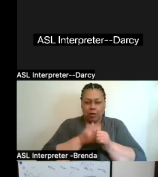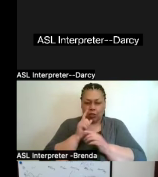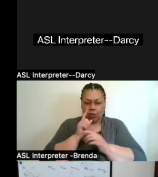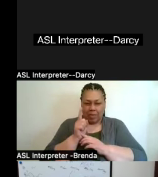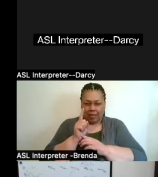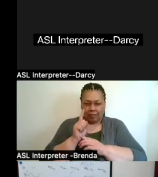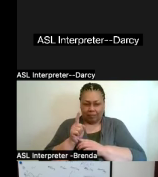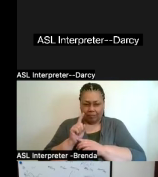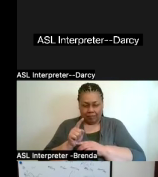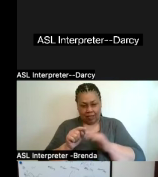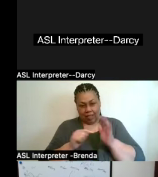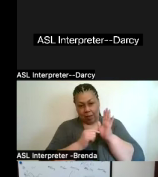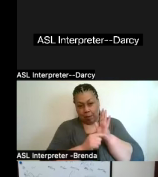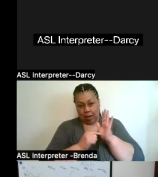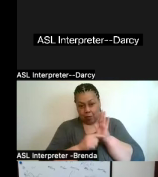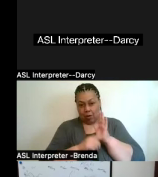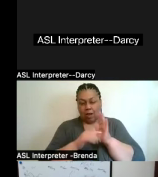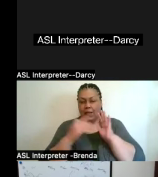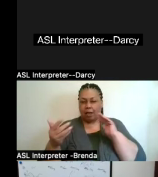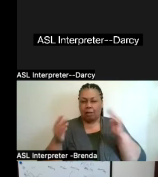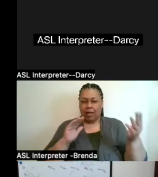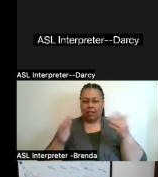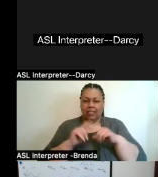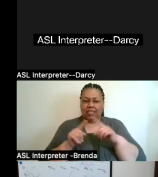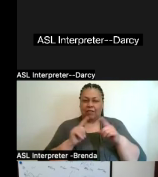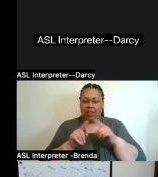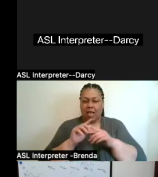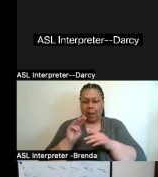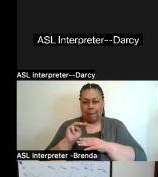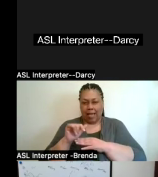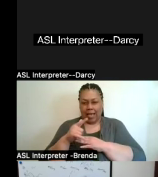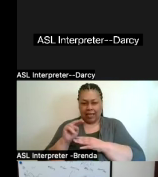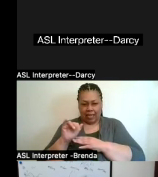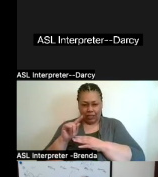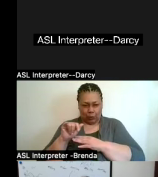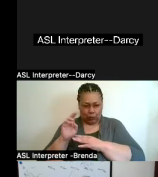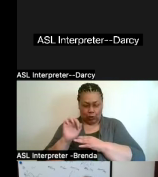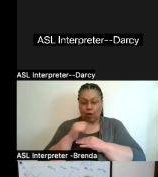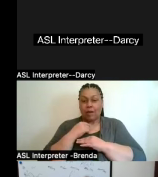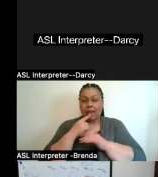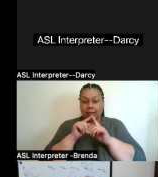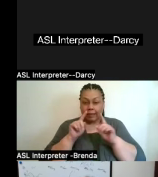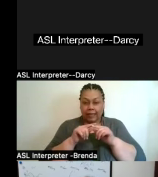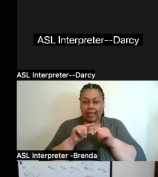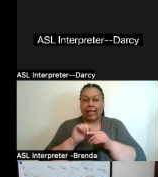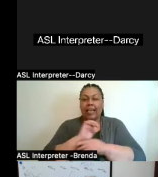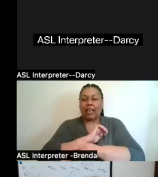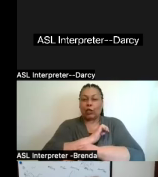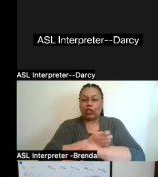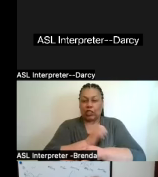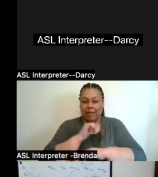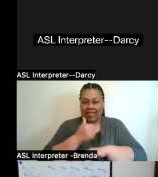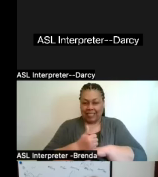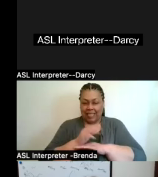plot is just showing the comparison of these different magnitude types. So the red squares are the energy-based